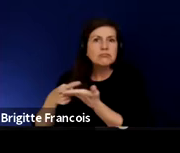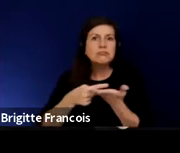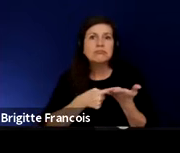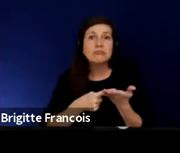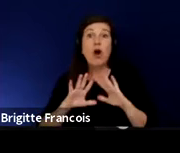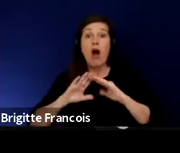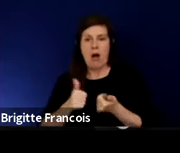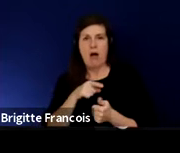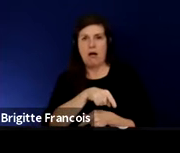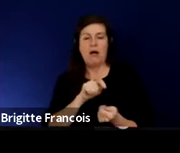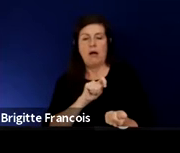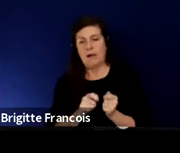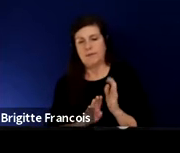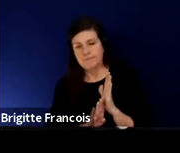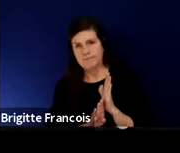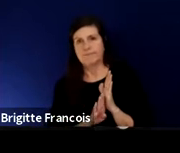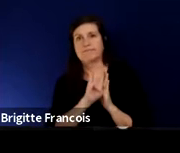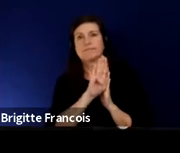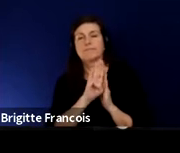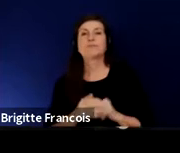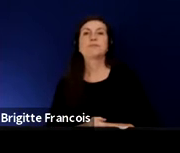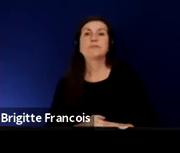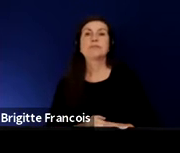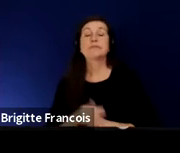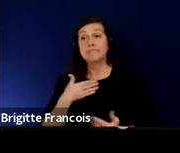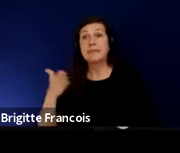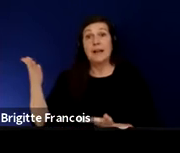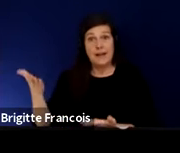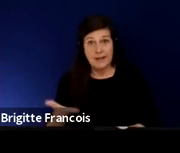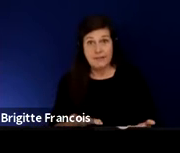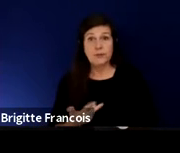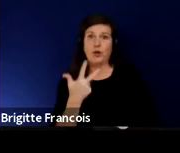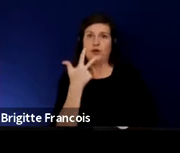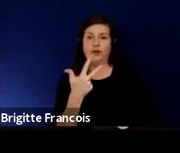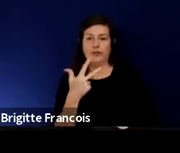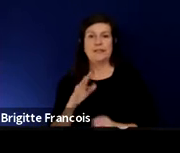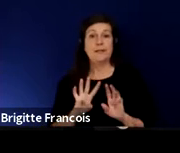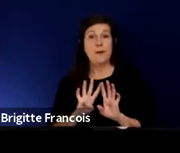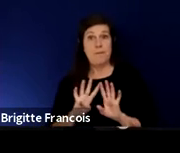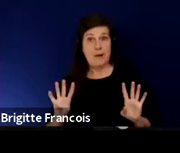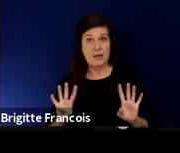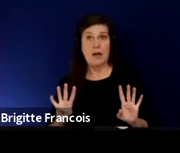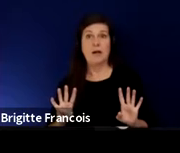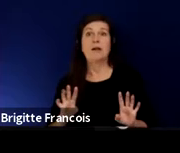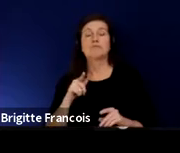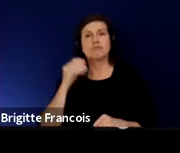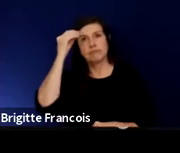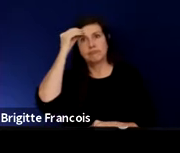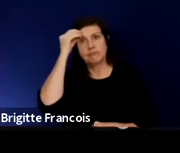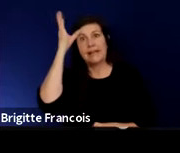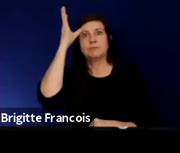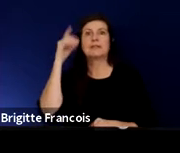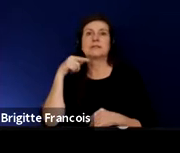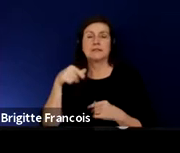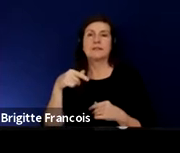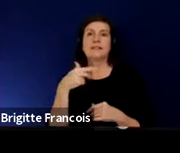be improved. So we have invited 3 panels with distinguished experts from the 3